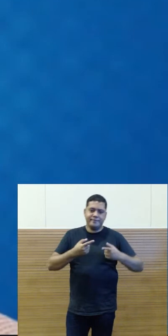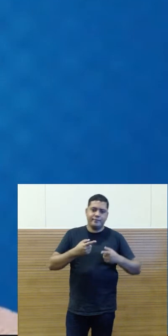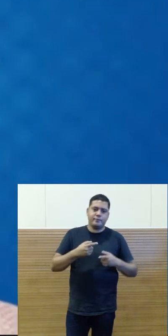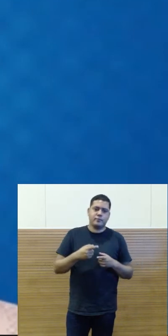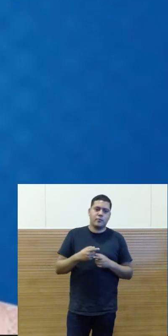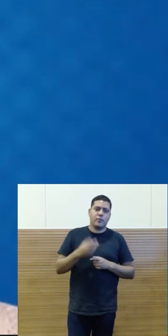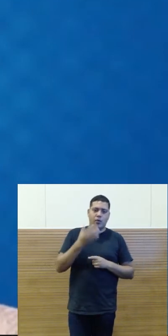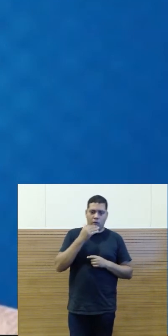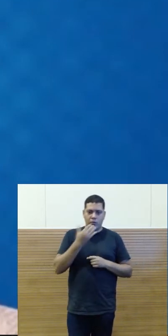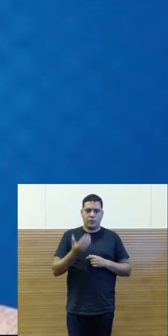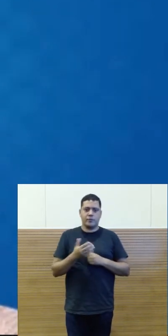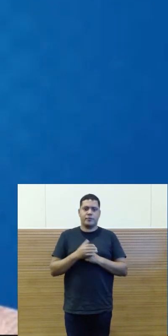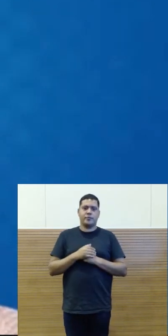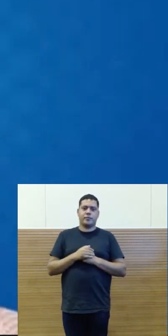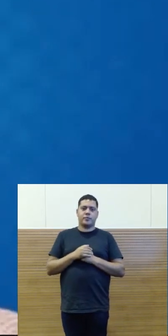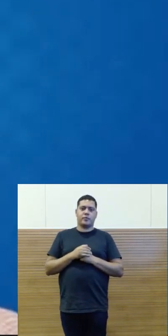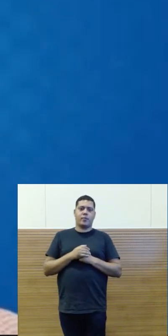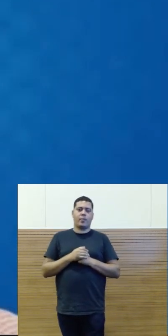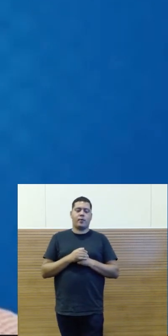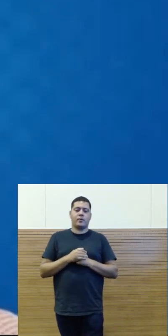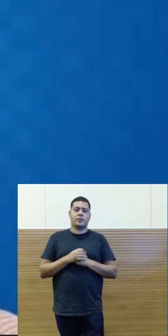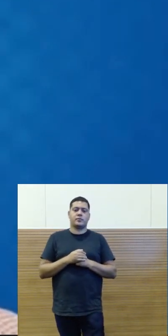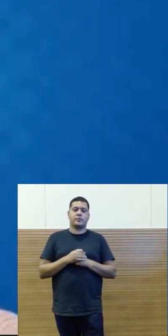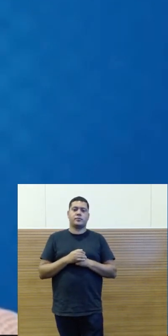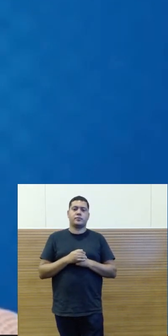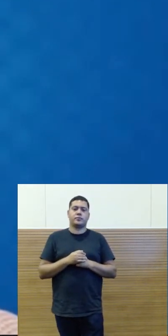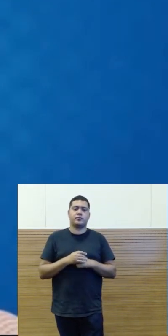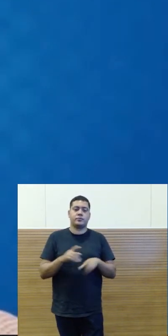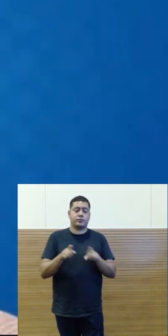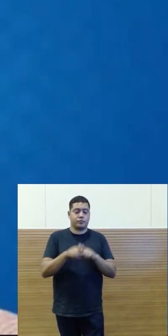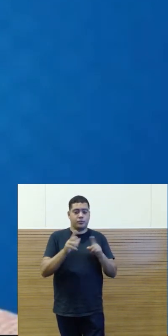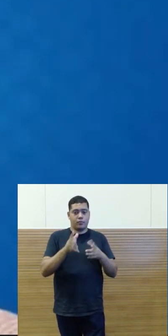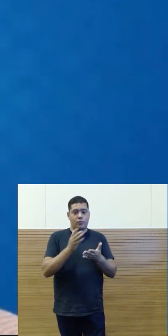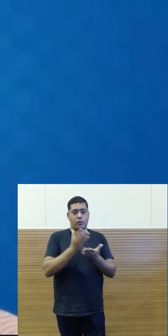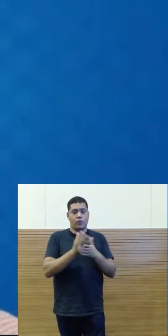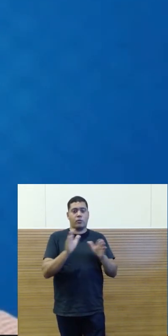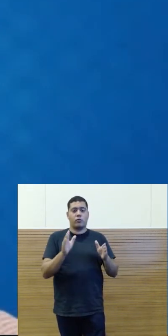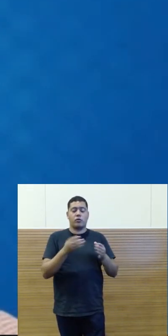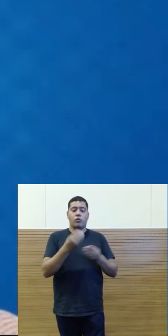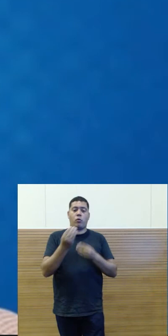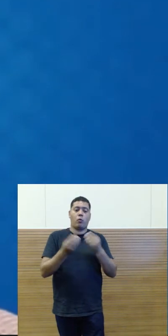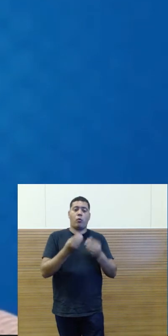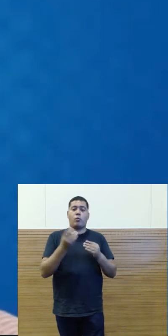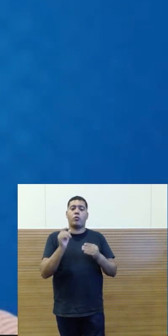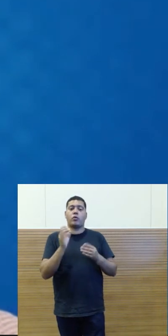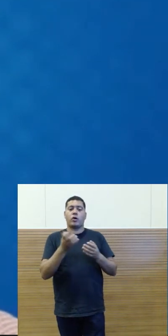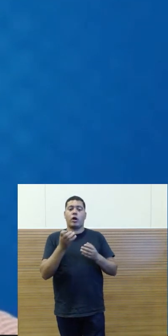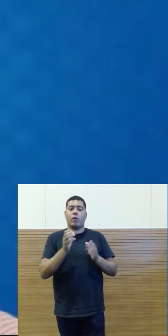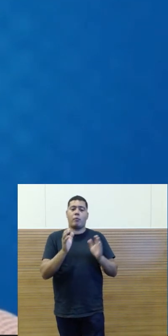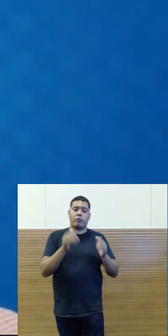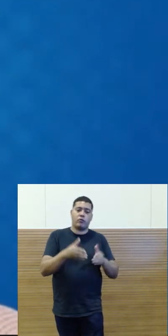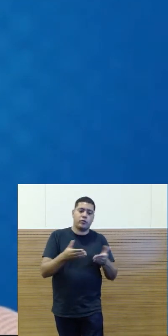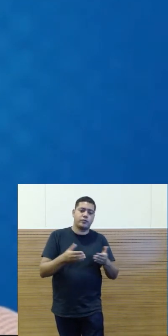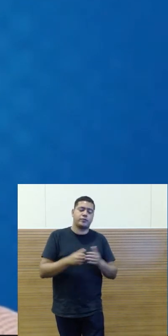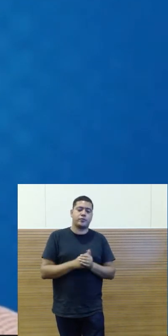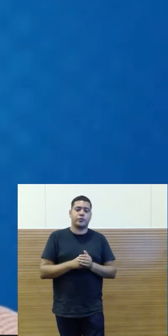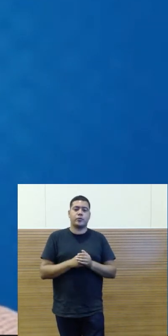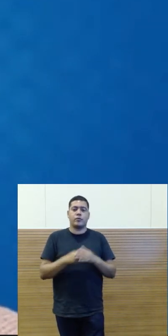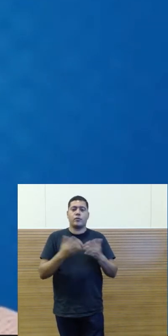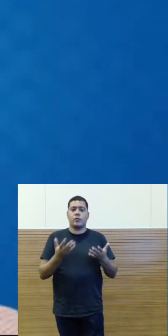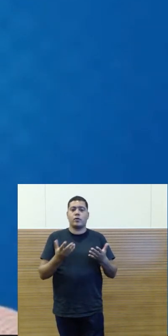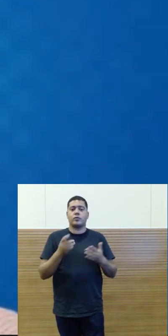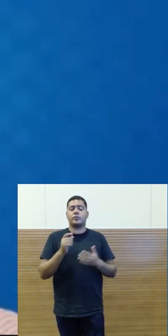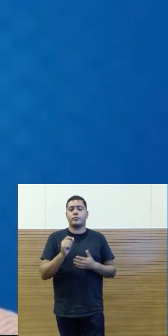have determined specific roadmaps, what they want to focus on. So the issue is to